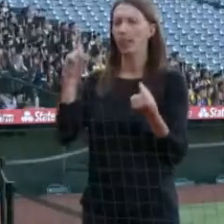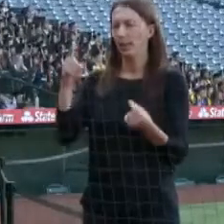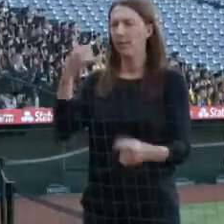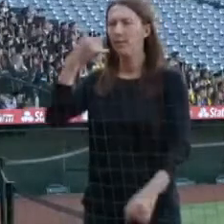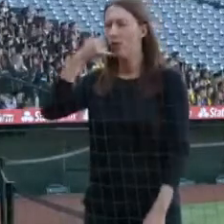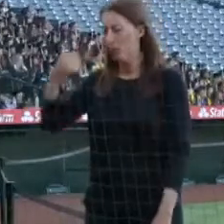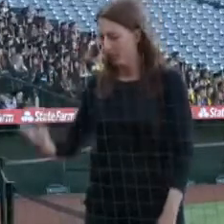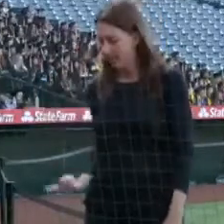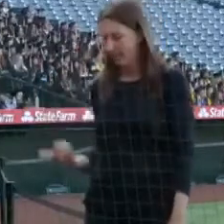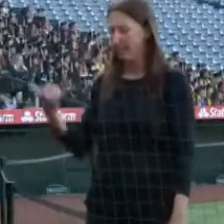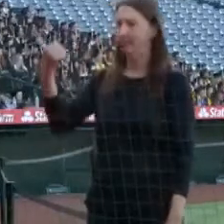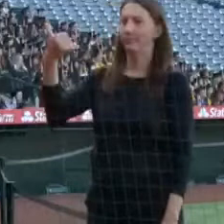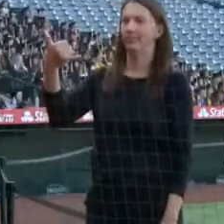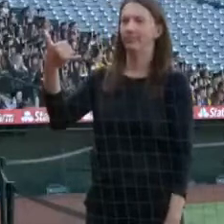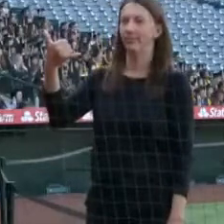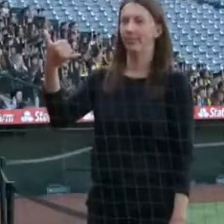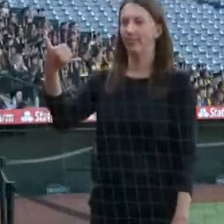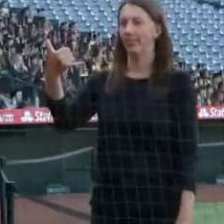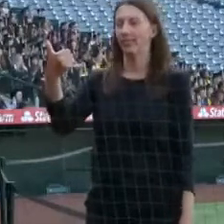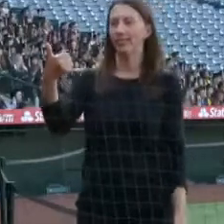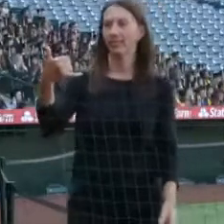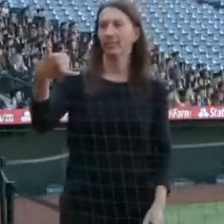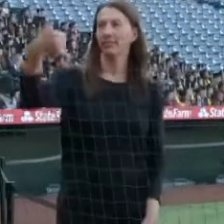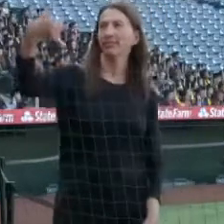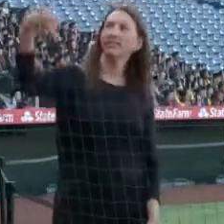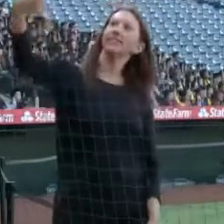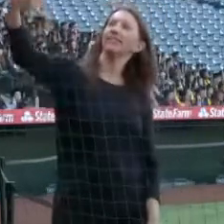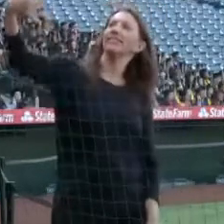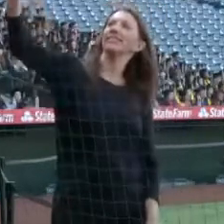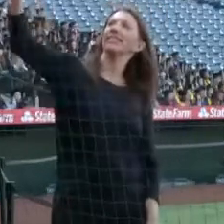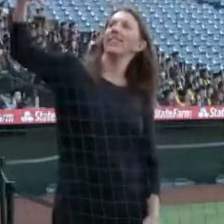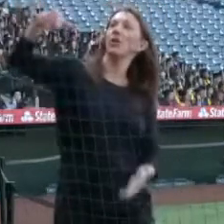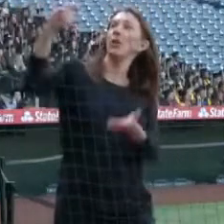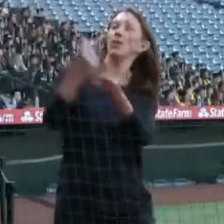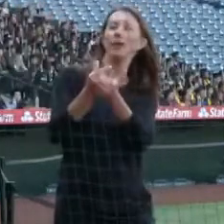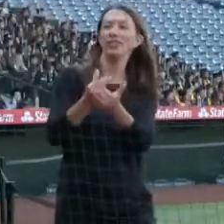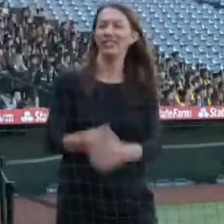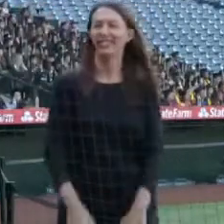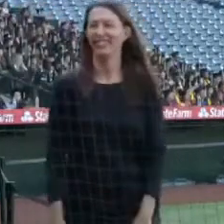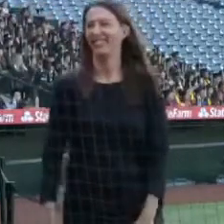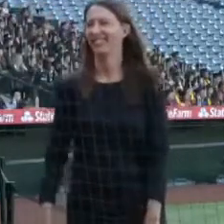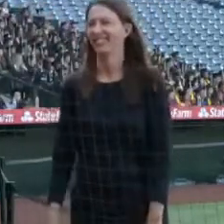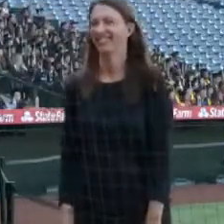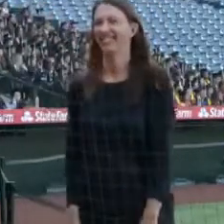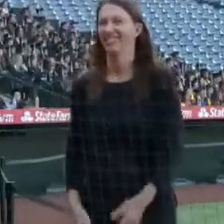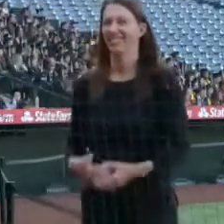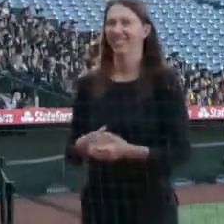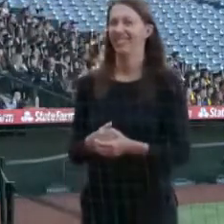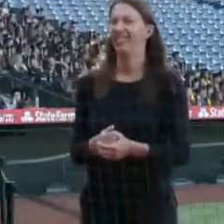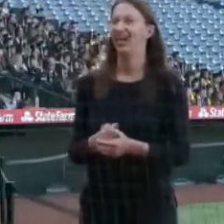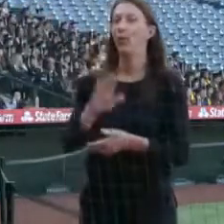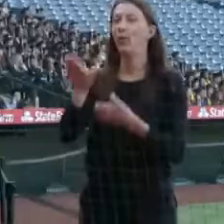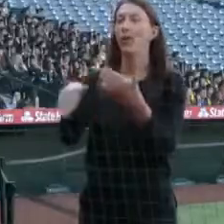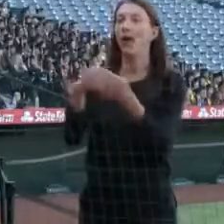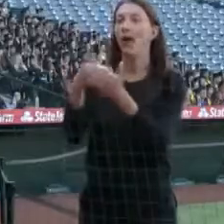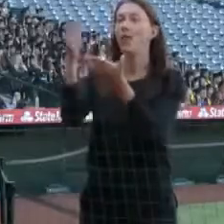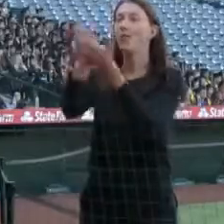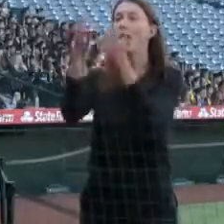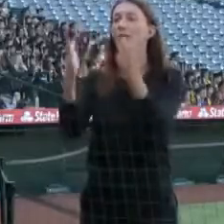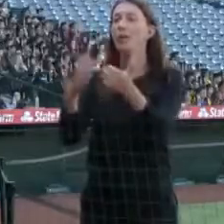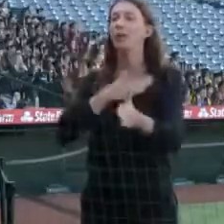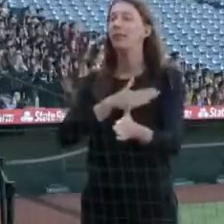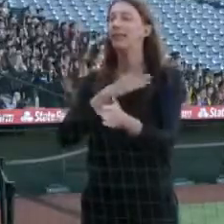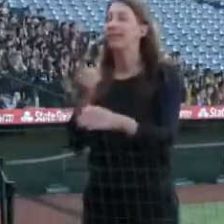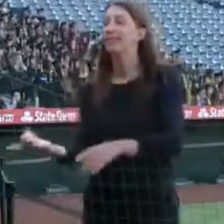cell phones and pose for your official graduation selfies. Would all the graduates please